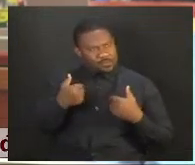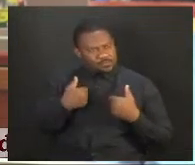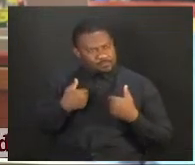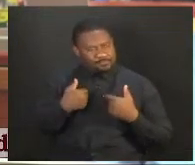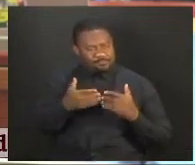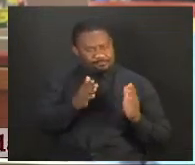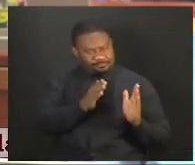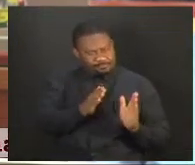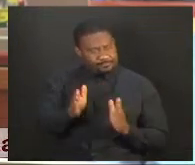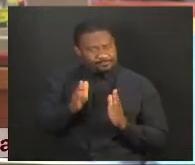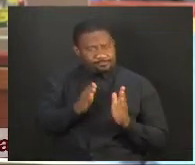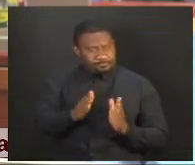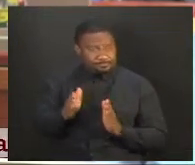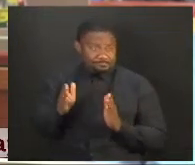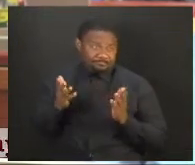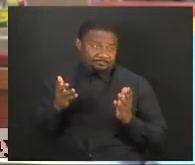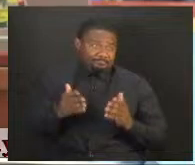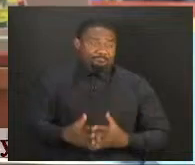I think that would be helpful, Mr. Speaker.